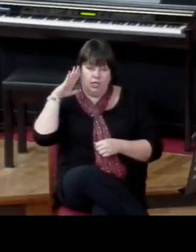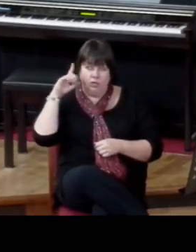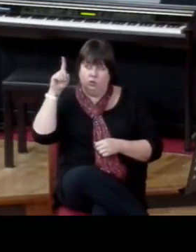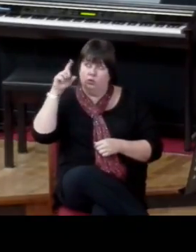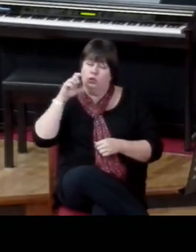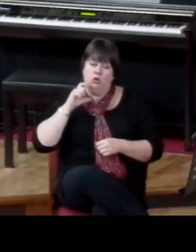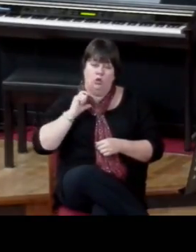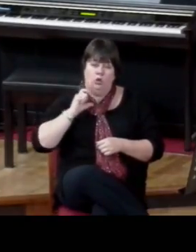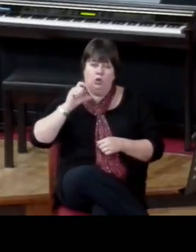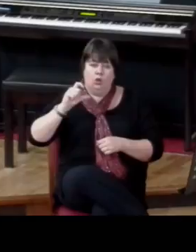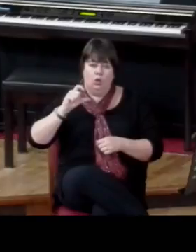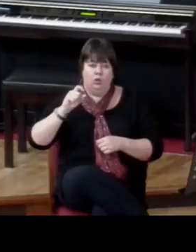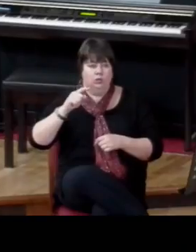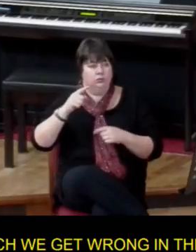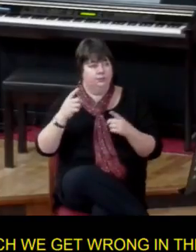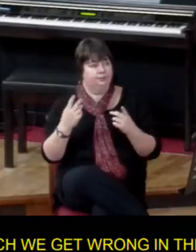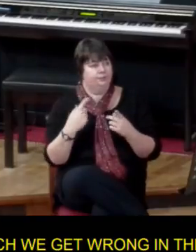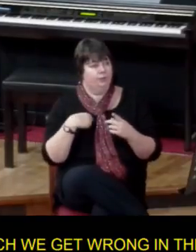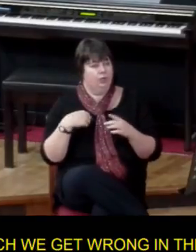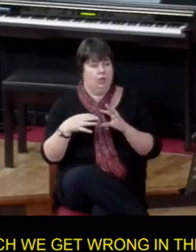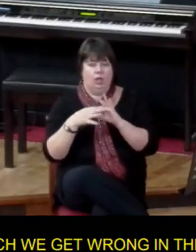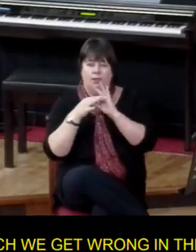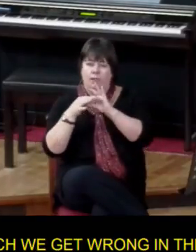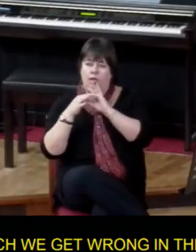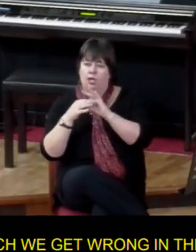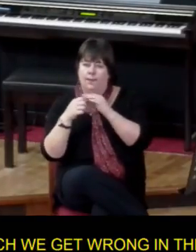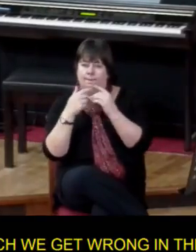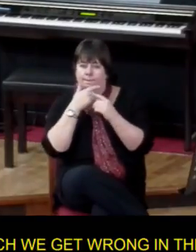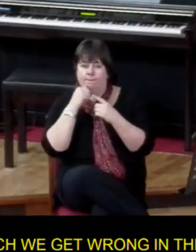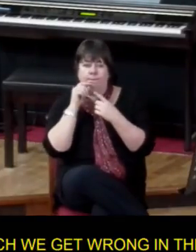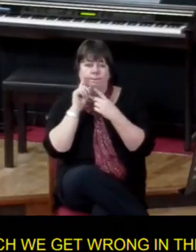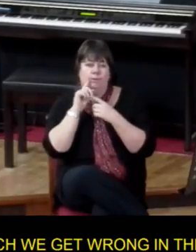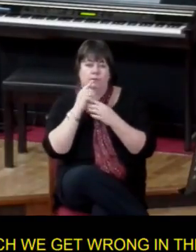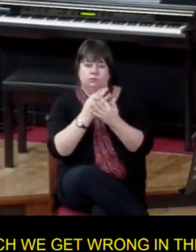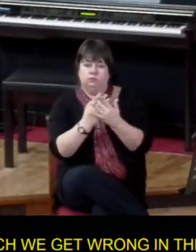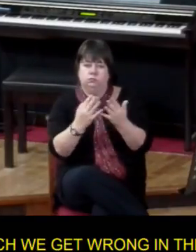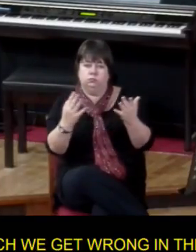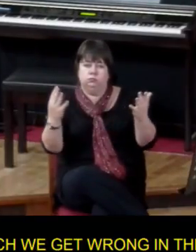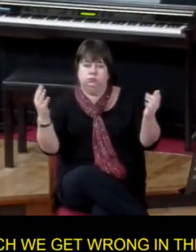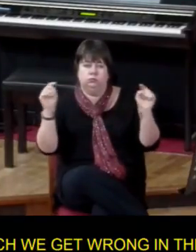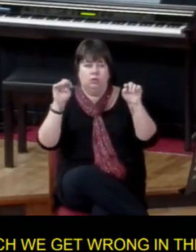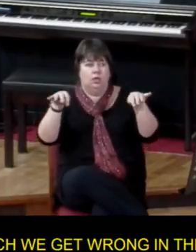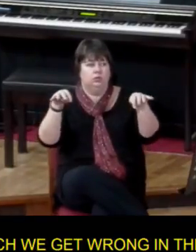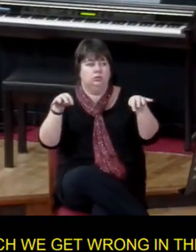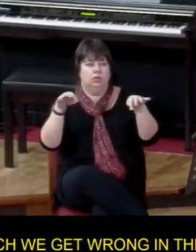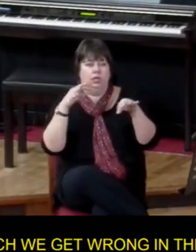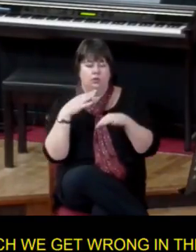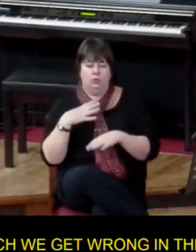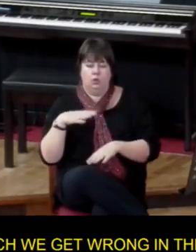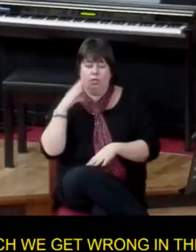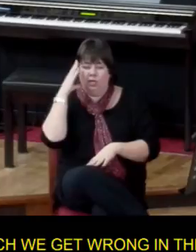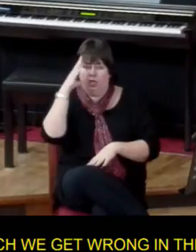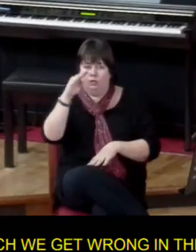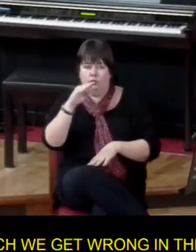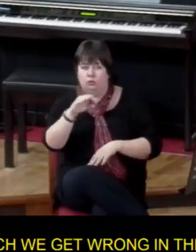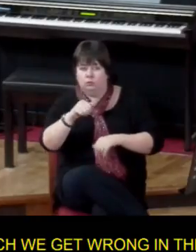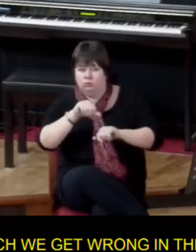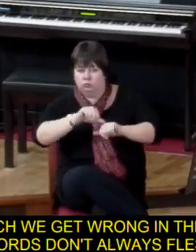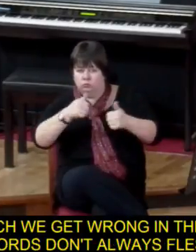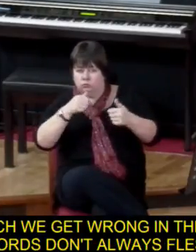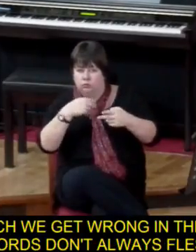your call to engage with people around us in a positive way, to bring them a message of good